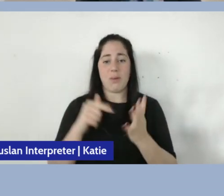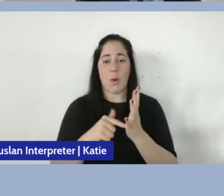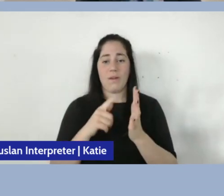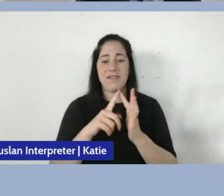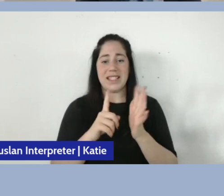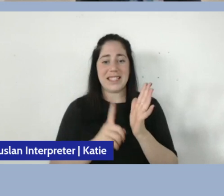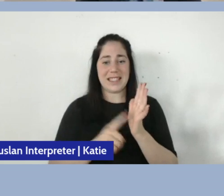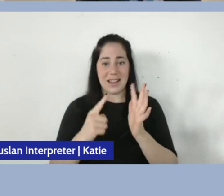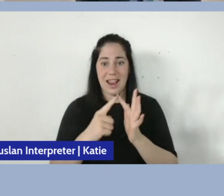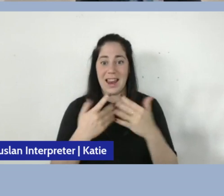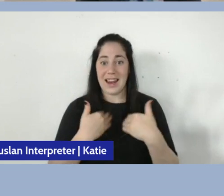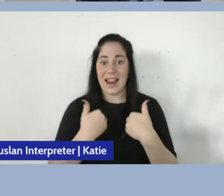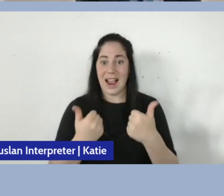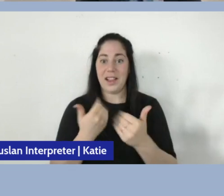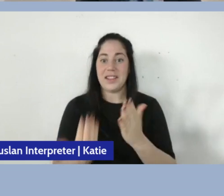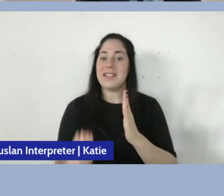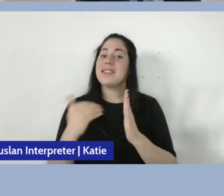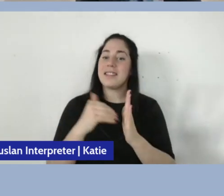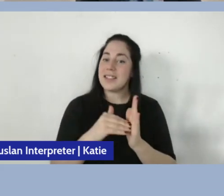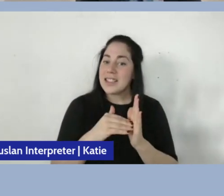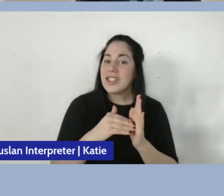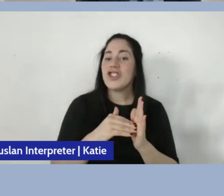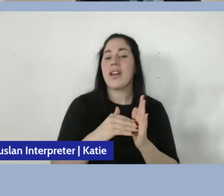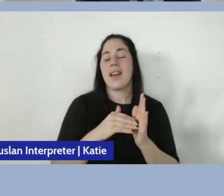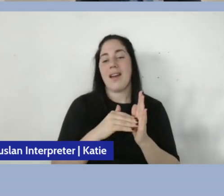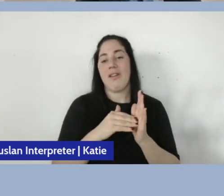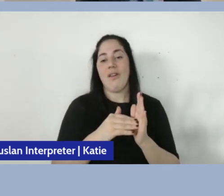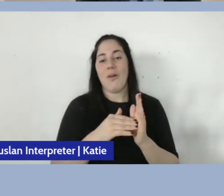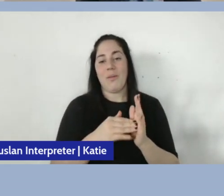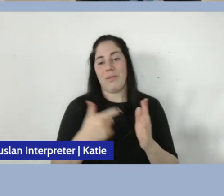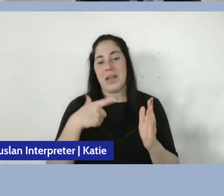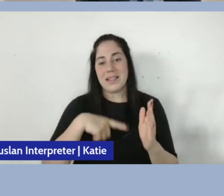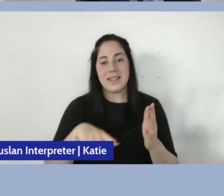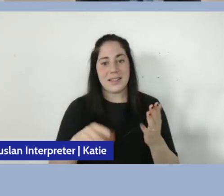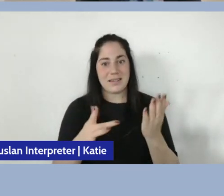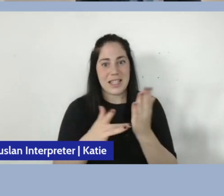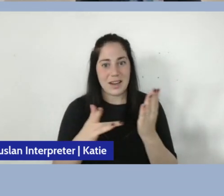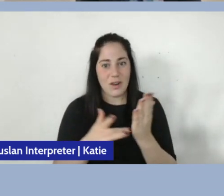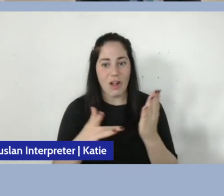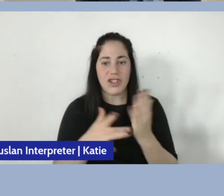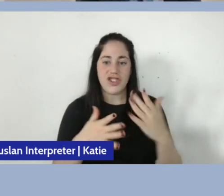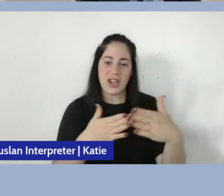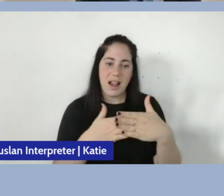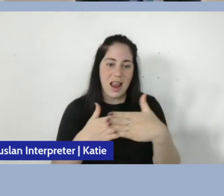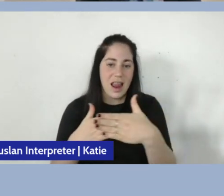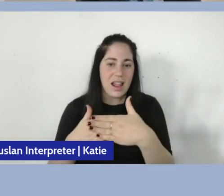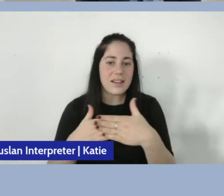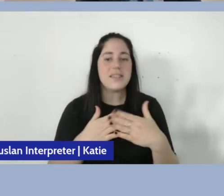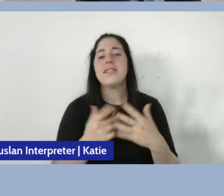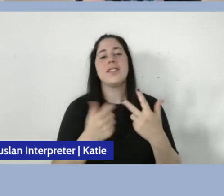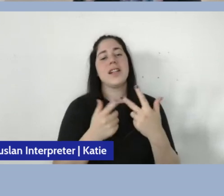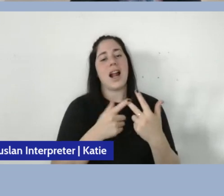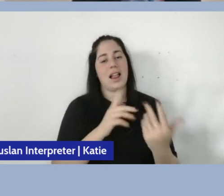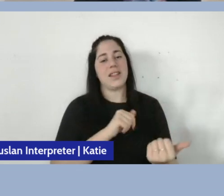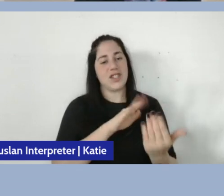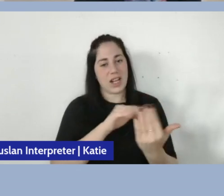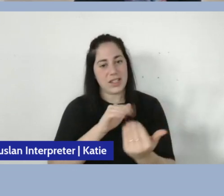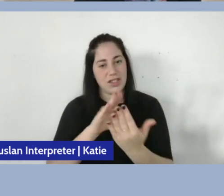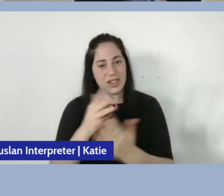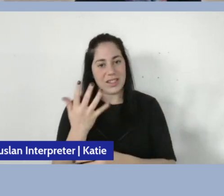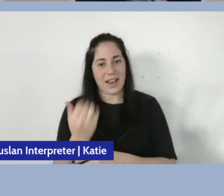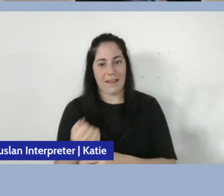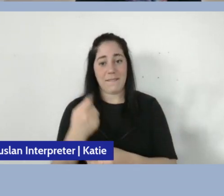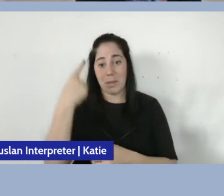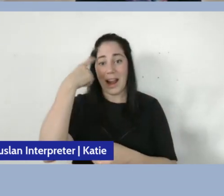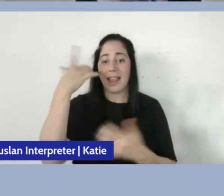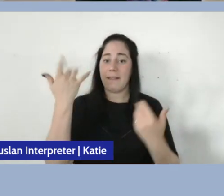introduces additional challenges related to technology. Um, so these are just some of the other challenges. But I think finally, we